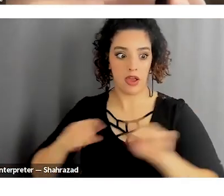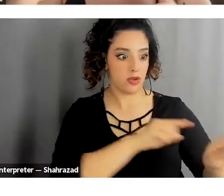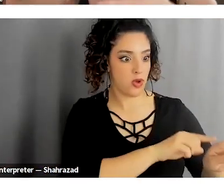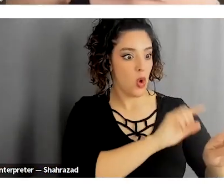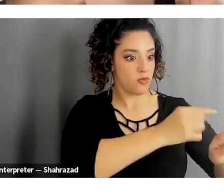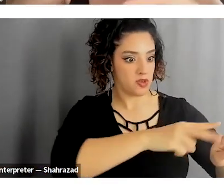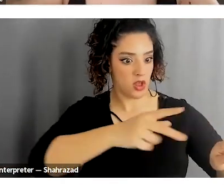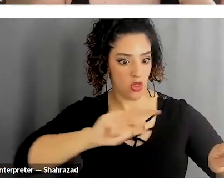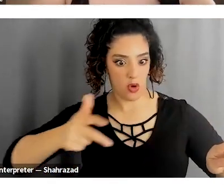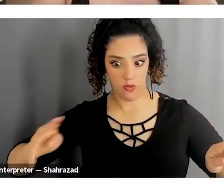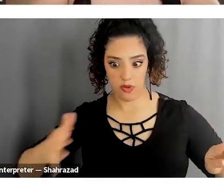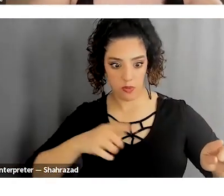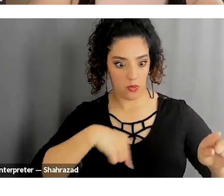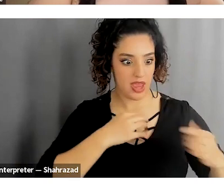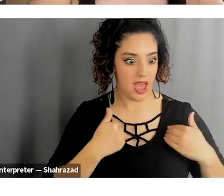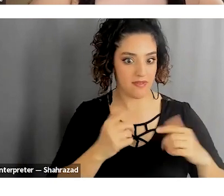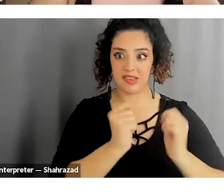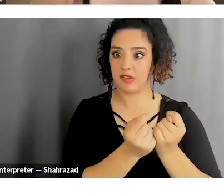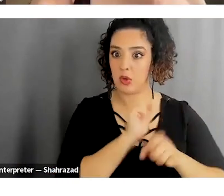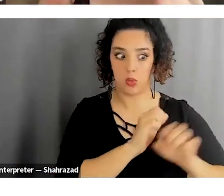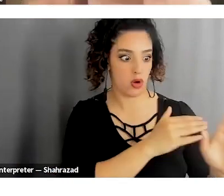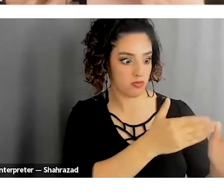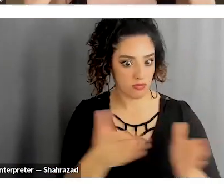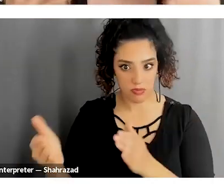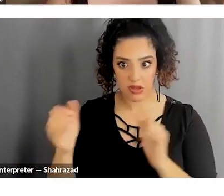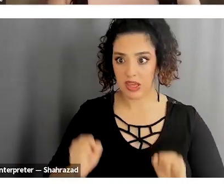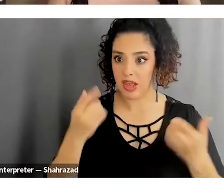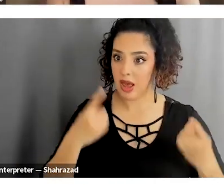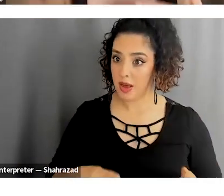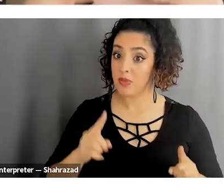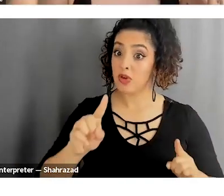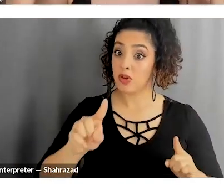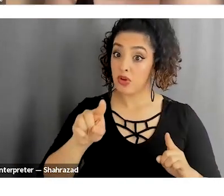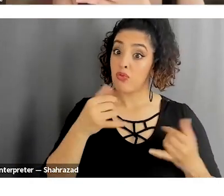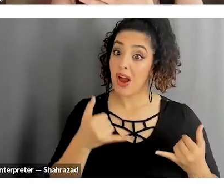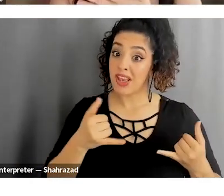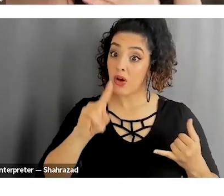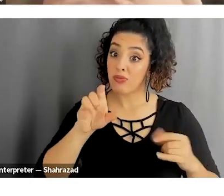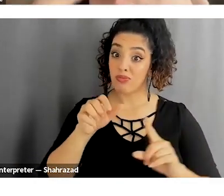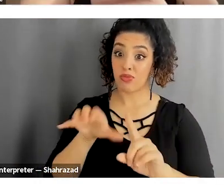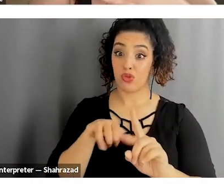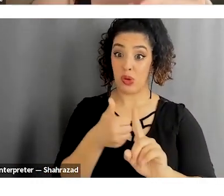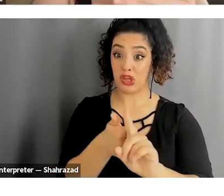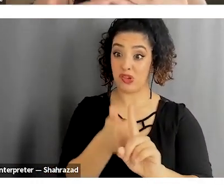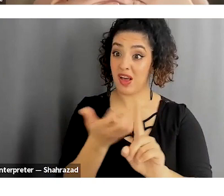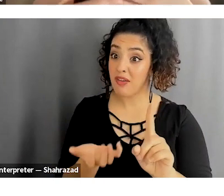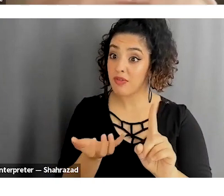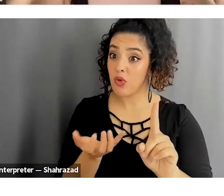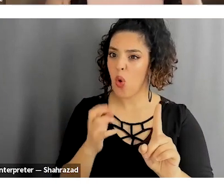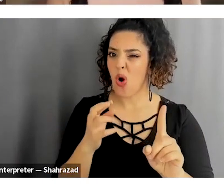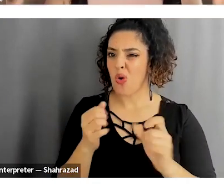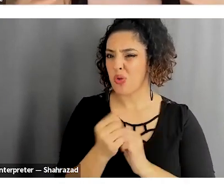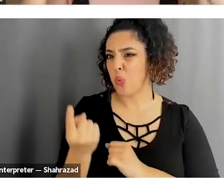but definitely it's a teamwork, right? How do you, like, for you, you're doing all of this by yourself, like, or with someone else? How would you,